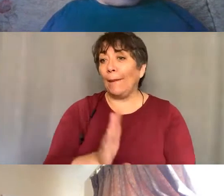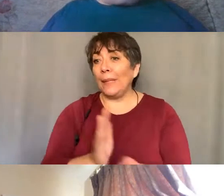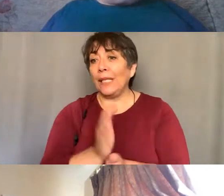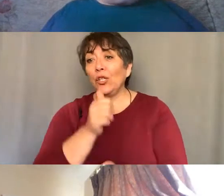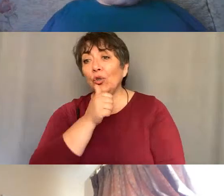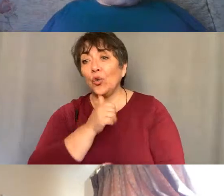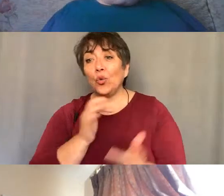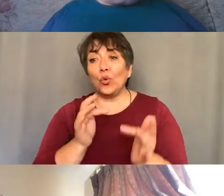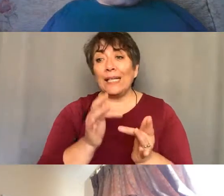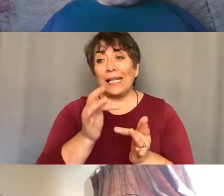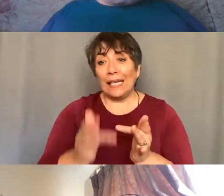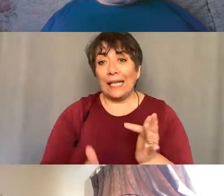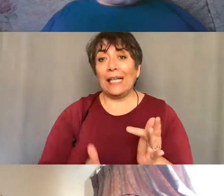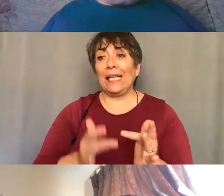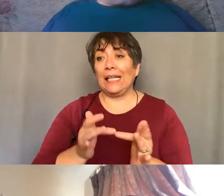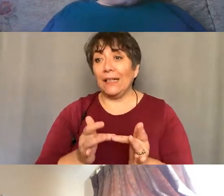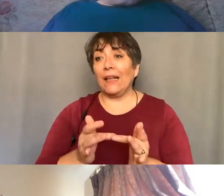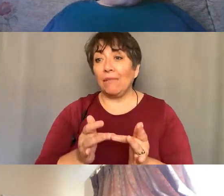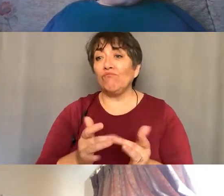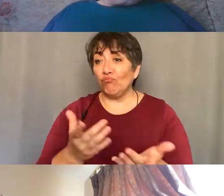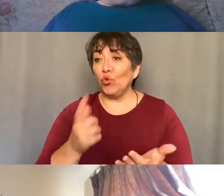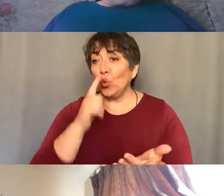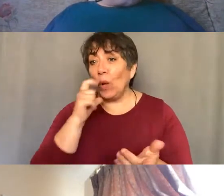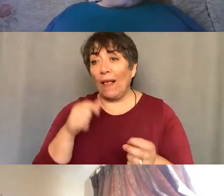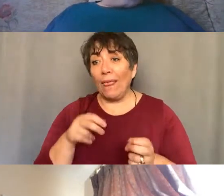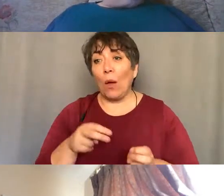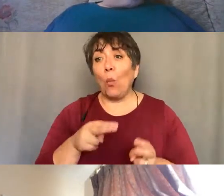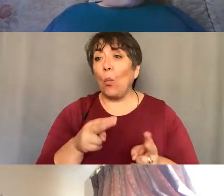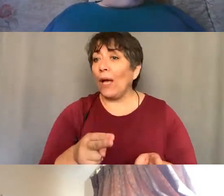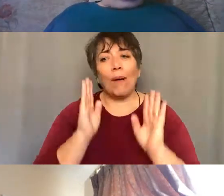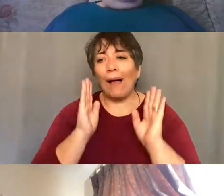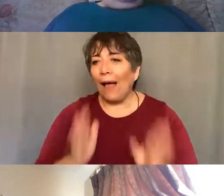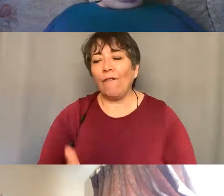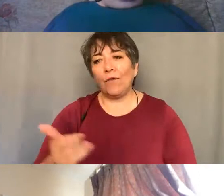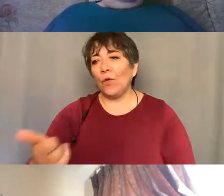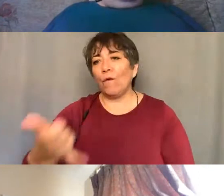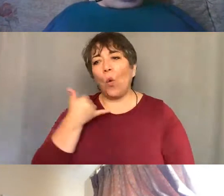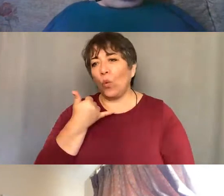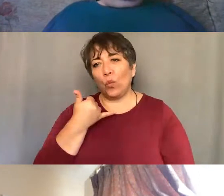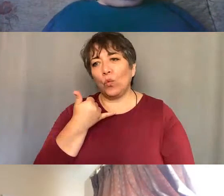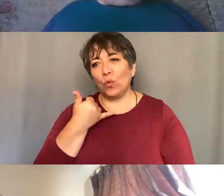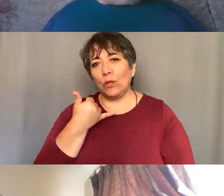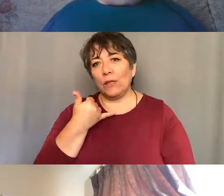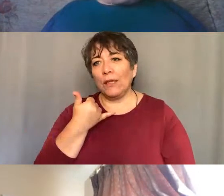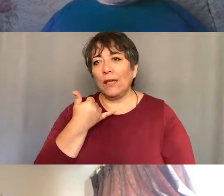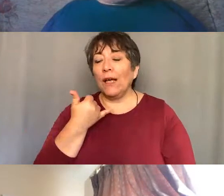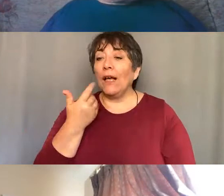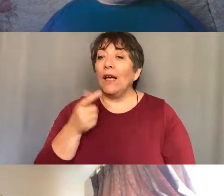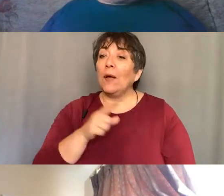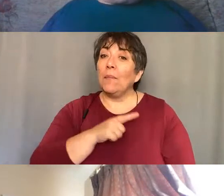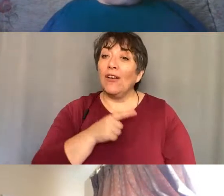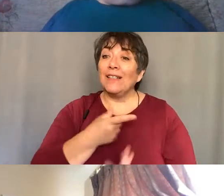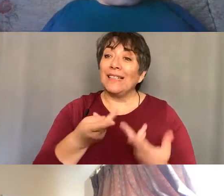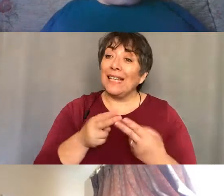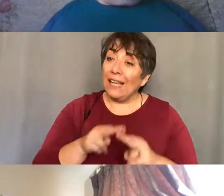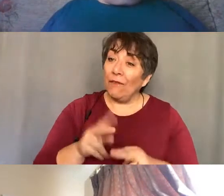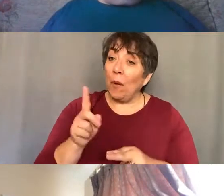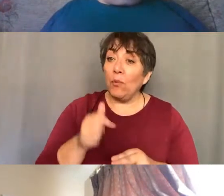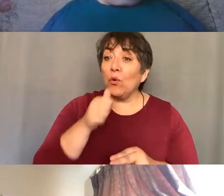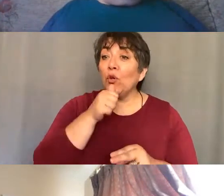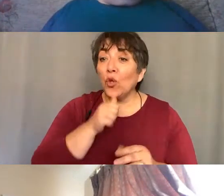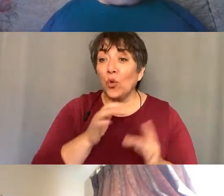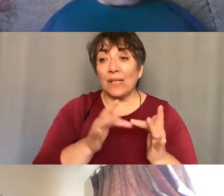have alternative ways to order or other ways that aren't convenient for them to use. So yeah, we're very mindful that the medicine order line